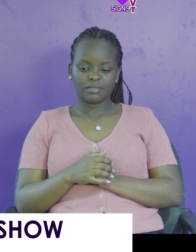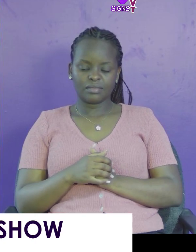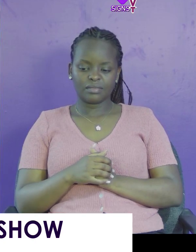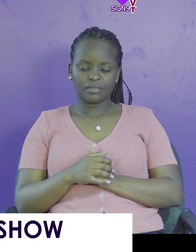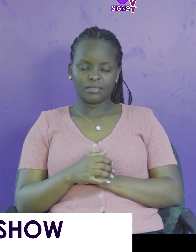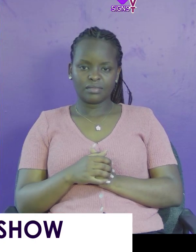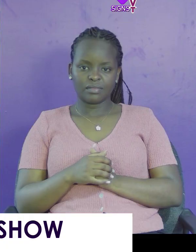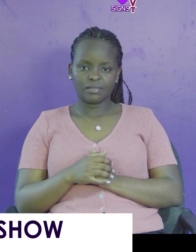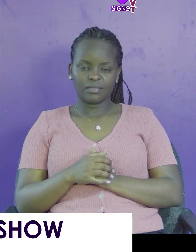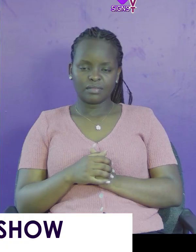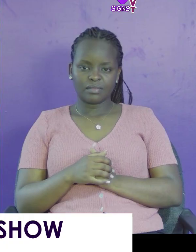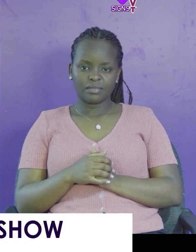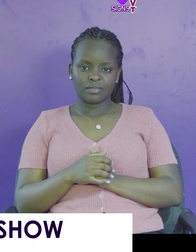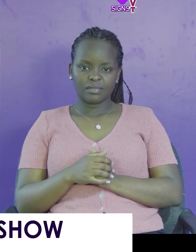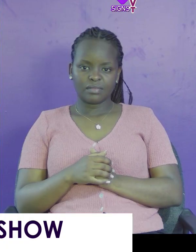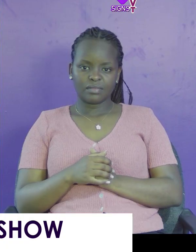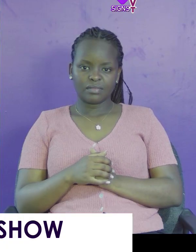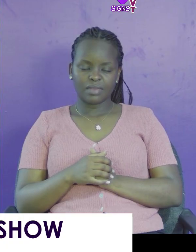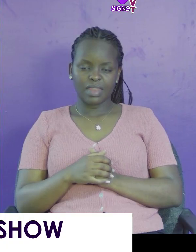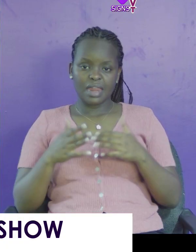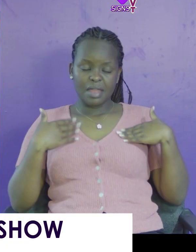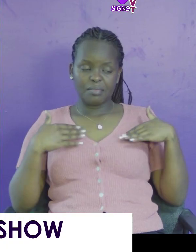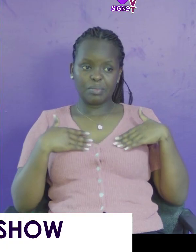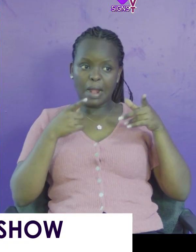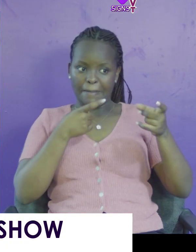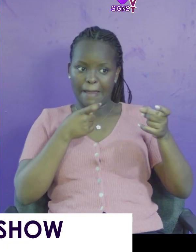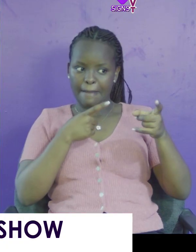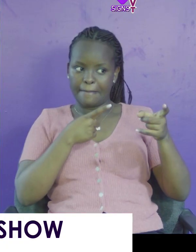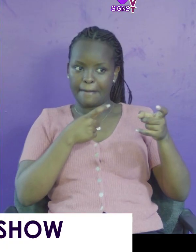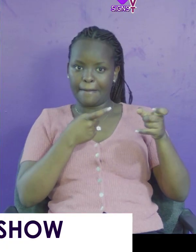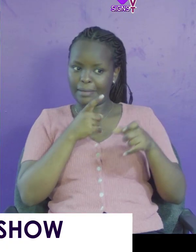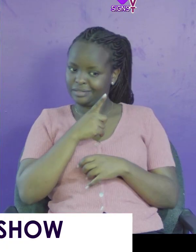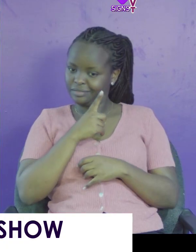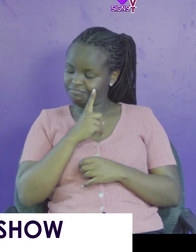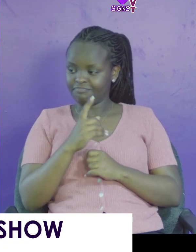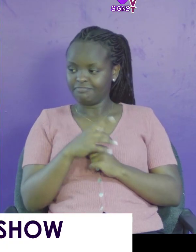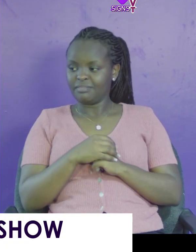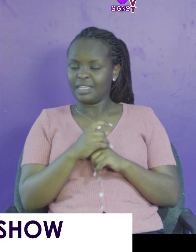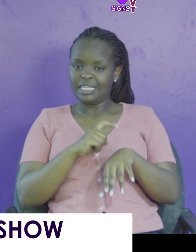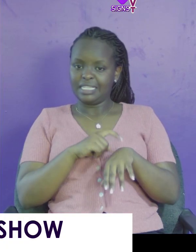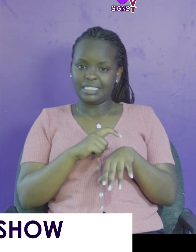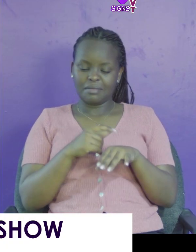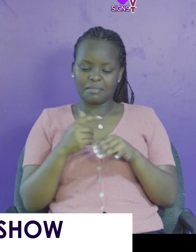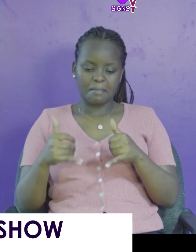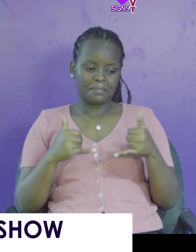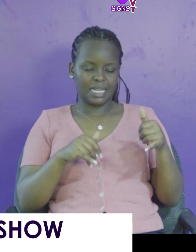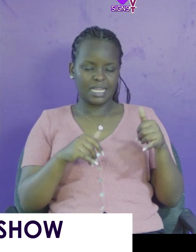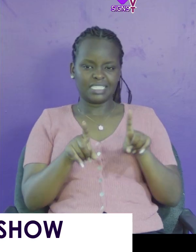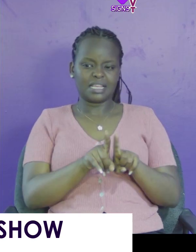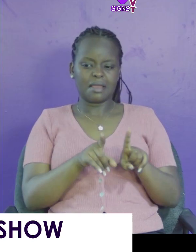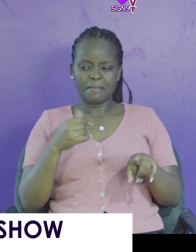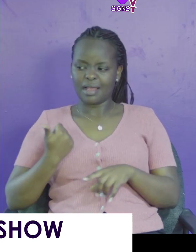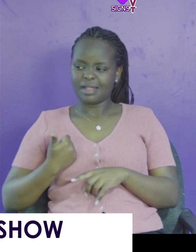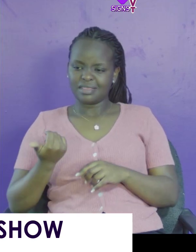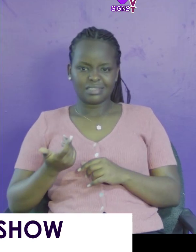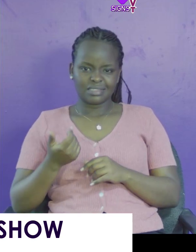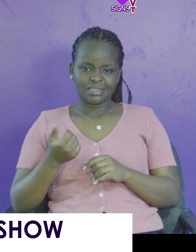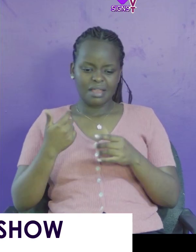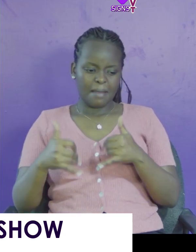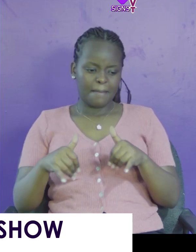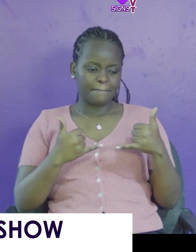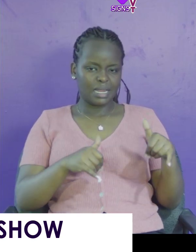would really be on your case. Of course, yes. Whenever their team is defeated, they always say, don't play like course. like boys in